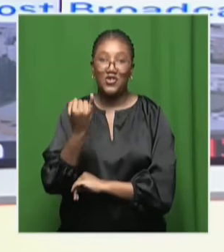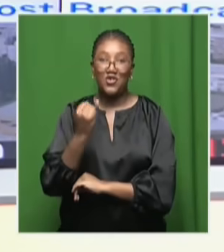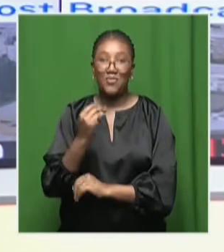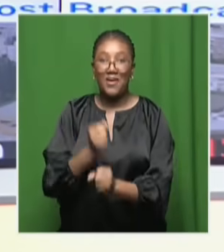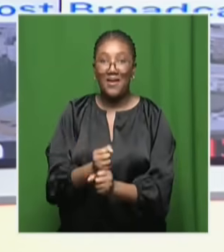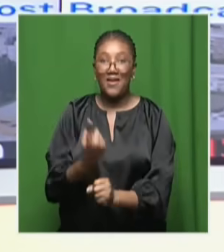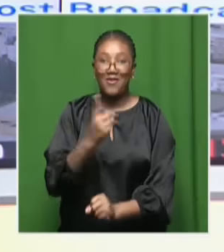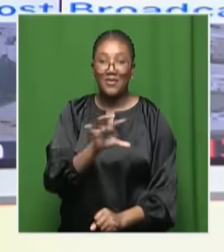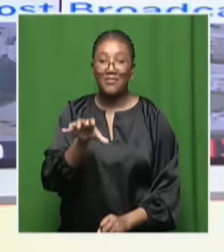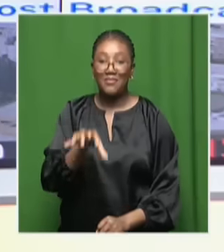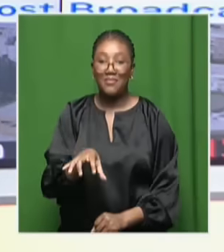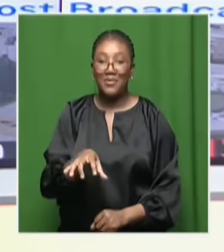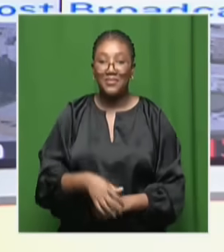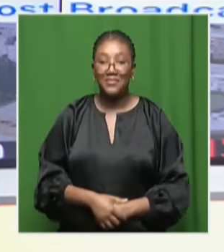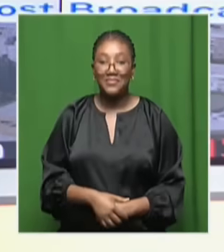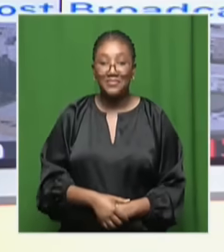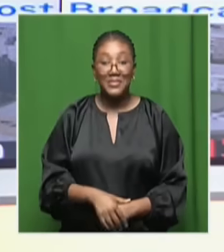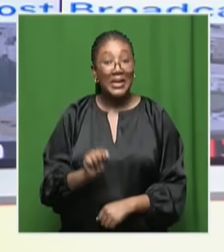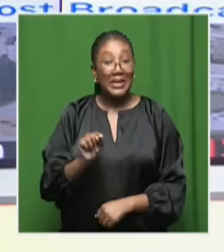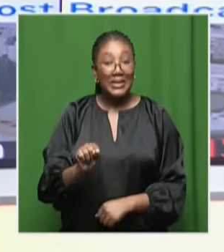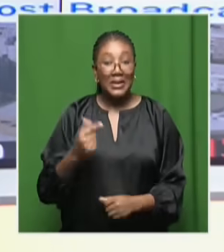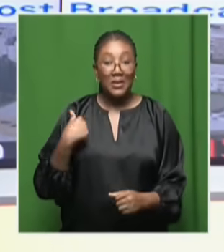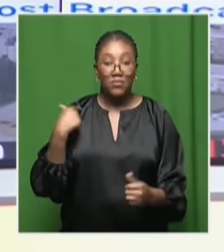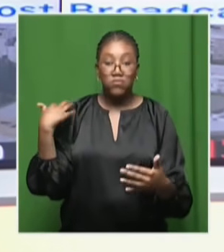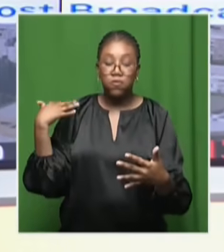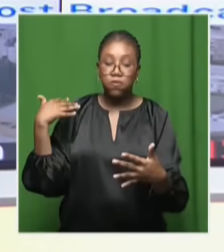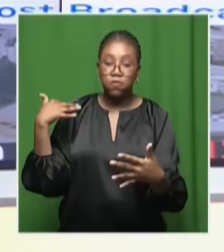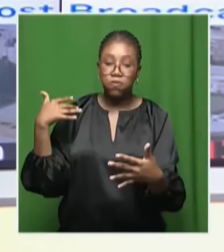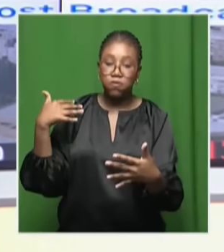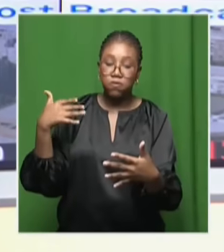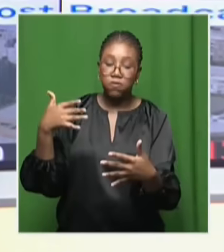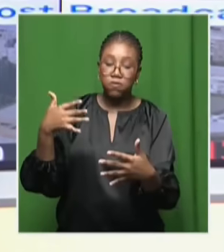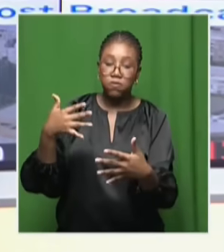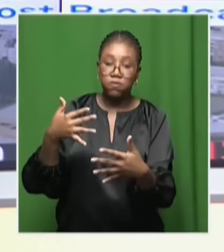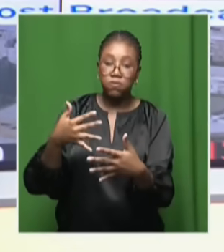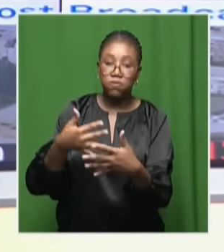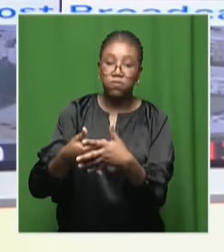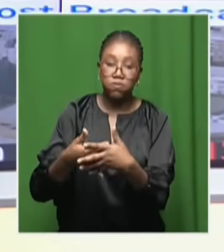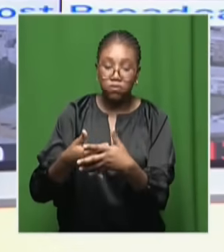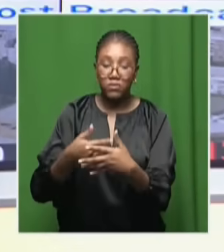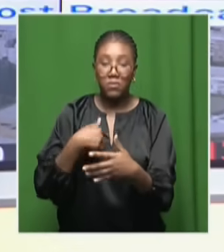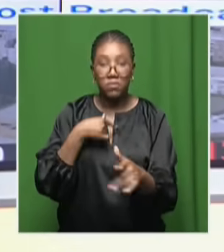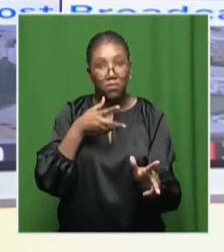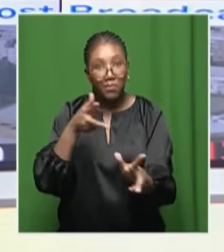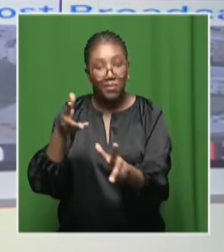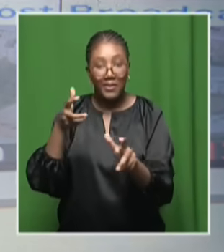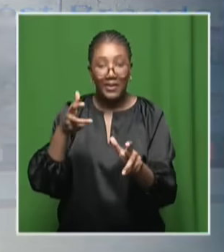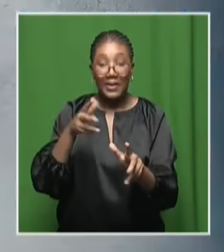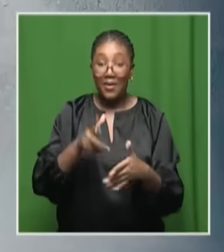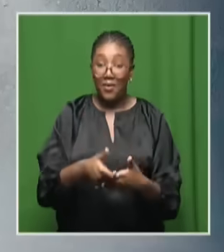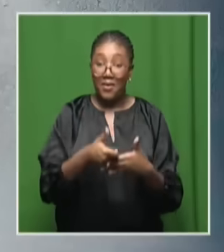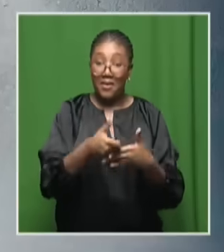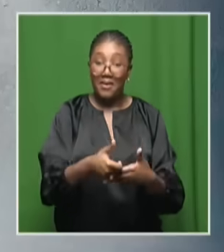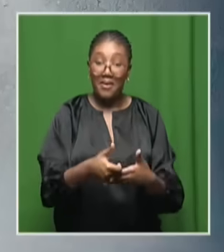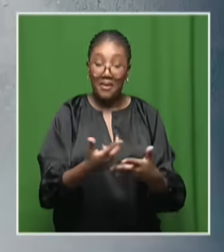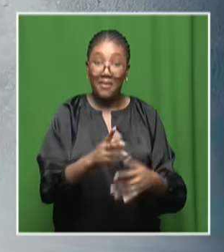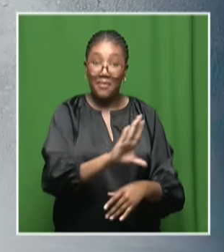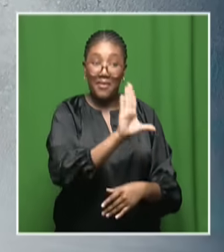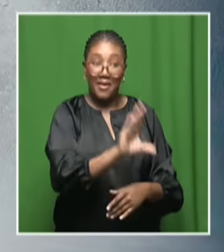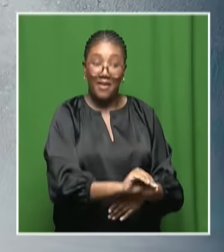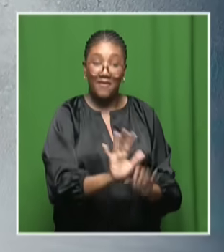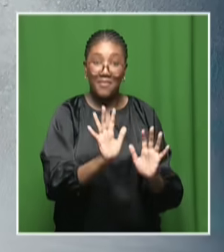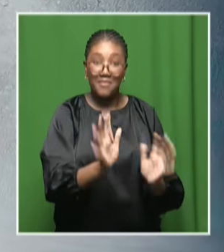at what has happened in the build-up to all of this action, and perhaps also looking at how this is also going to impact not only the continent, but of